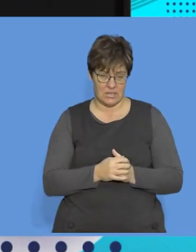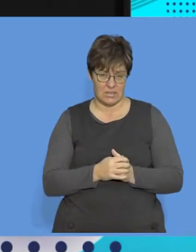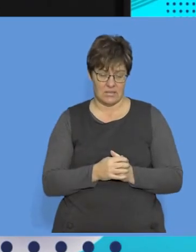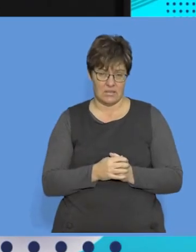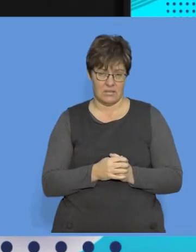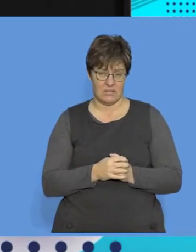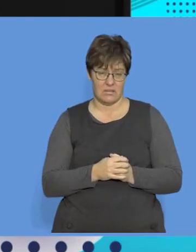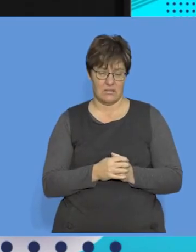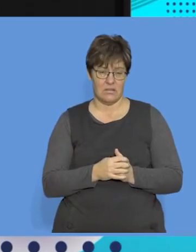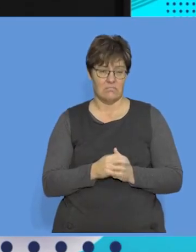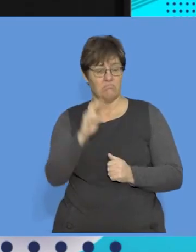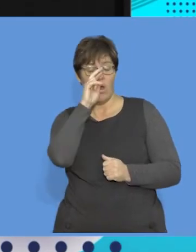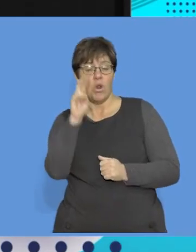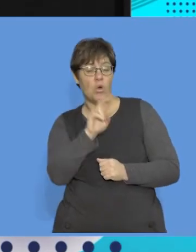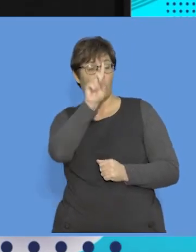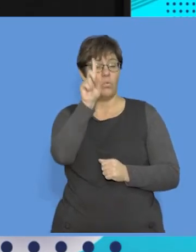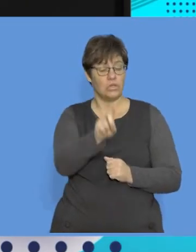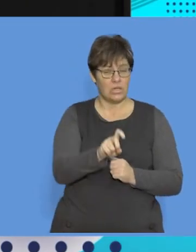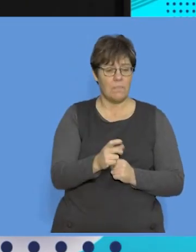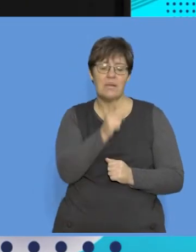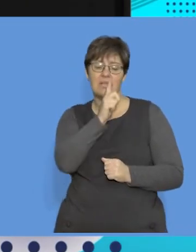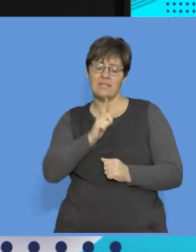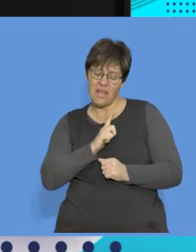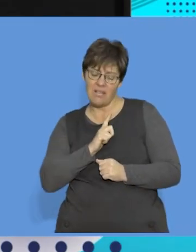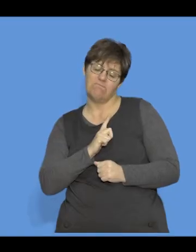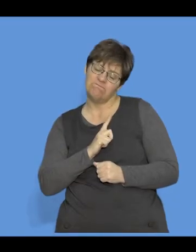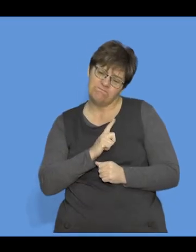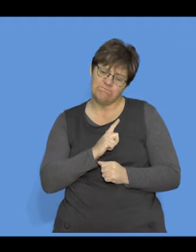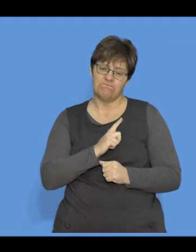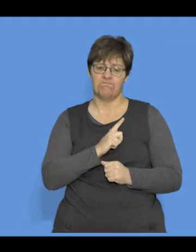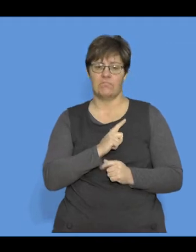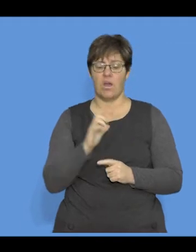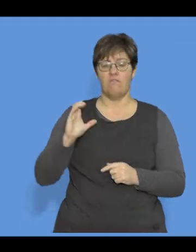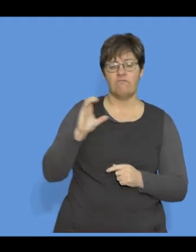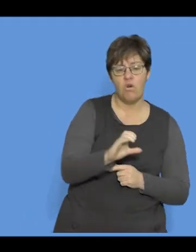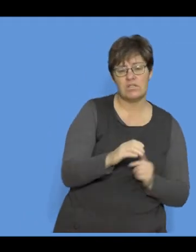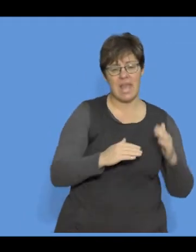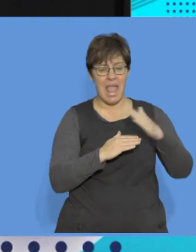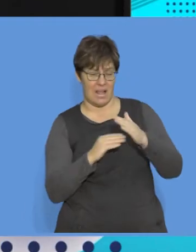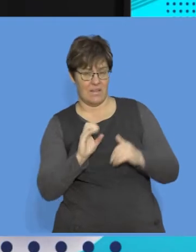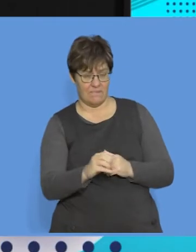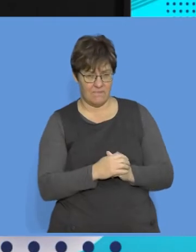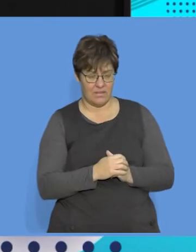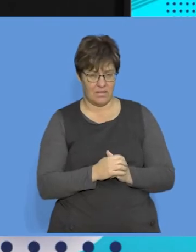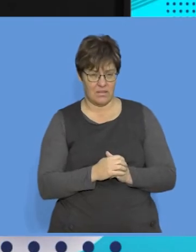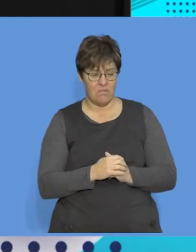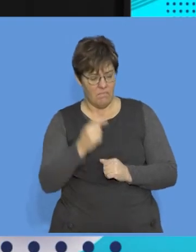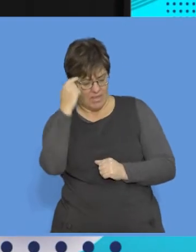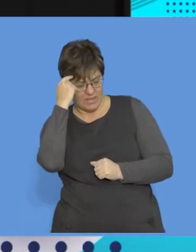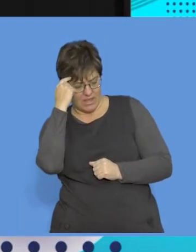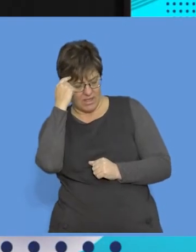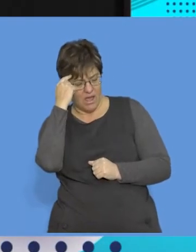be looking at this question, I'm going to say to myself, I've got a force at an angle here. Let me consider what